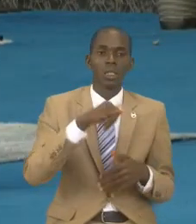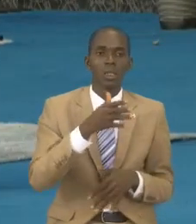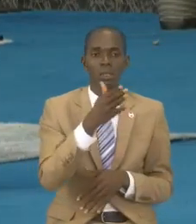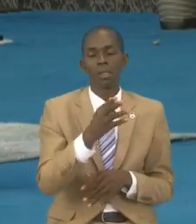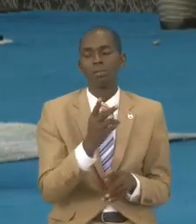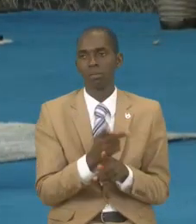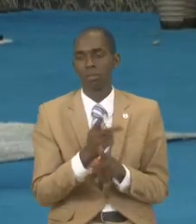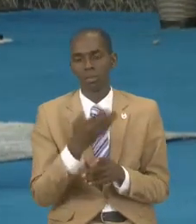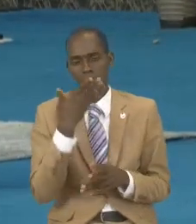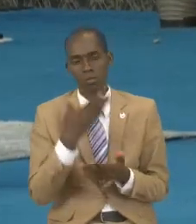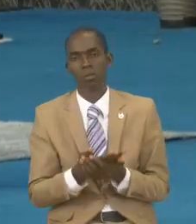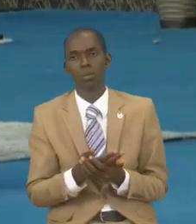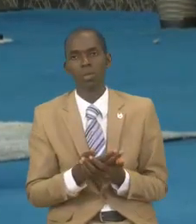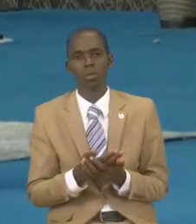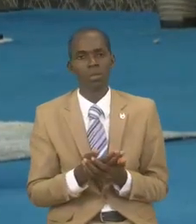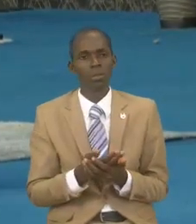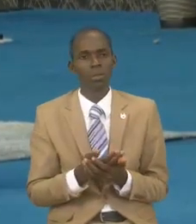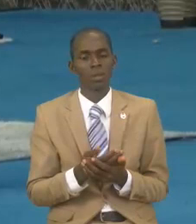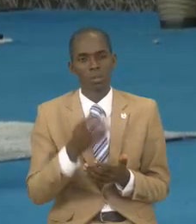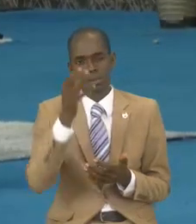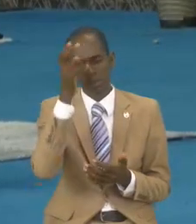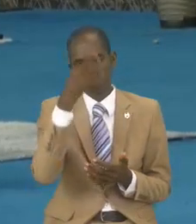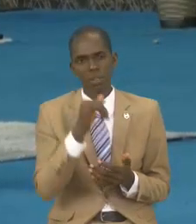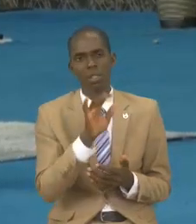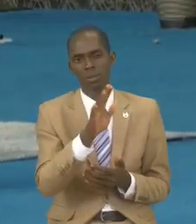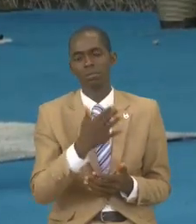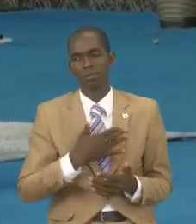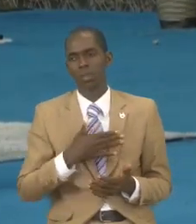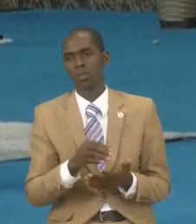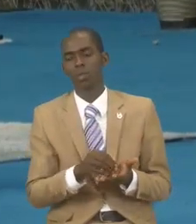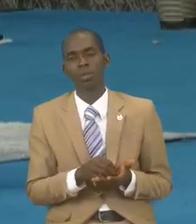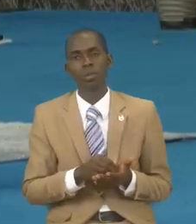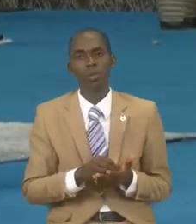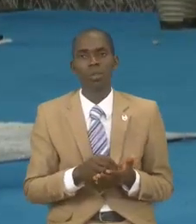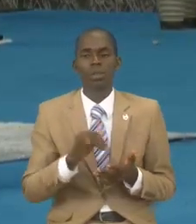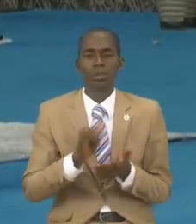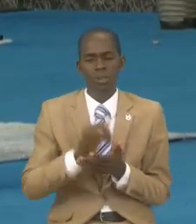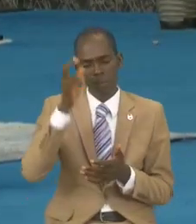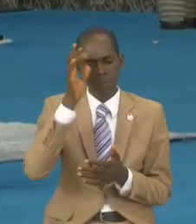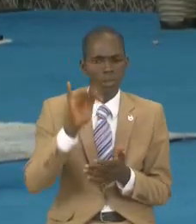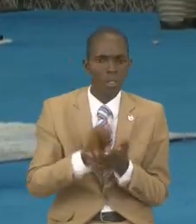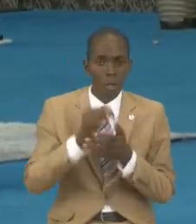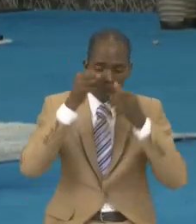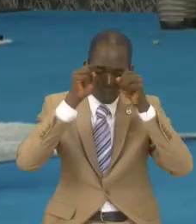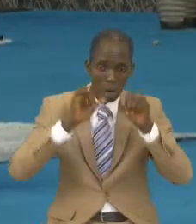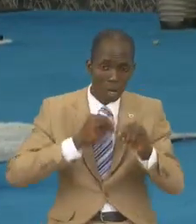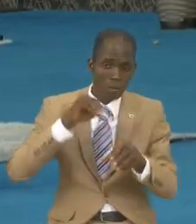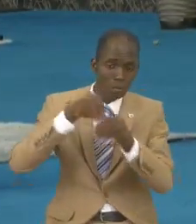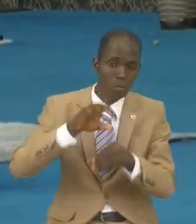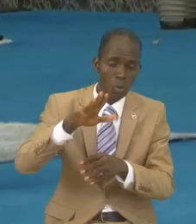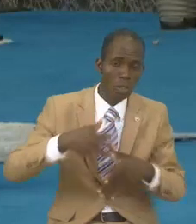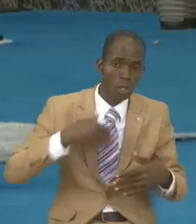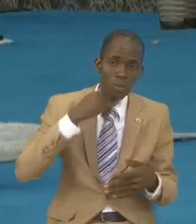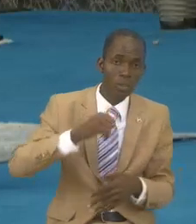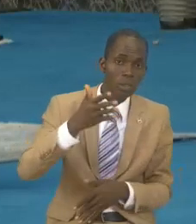intact. I have him. The covetousness I deposited there is still there, intact. I